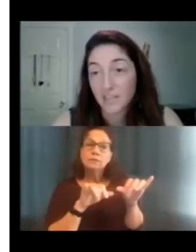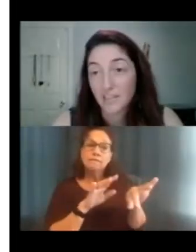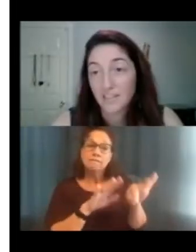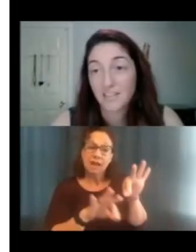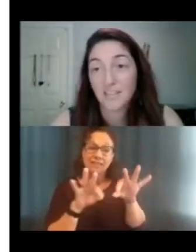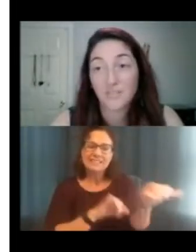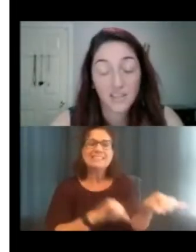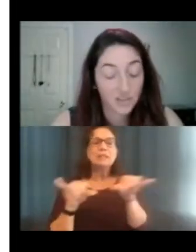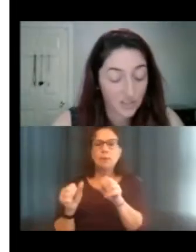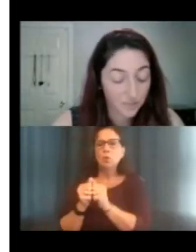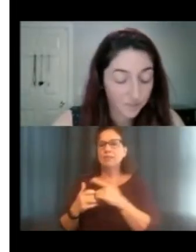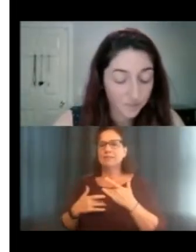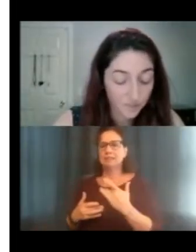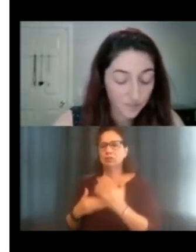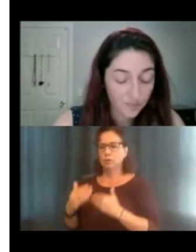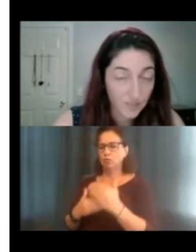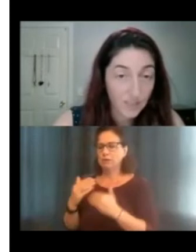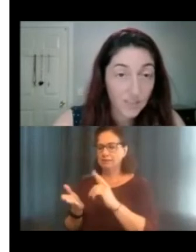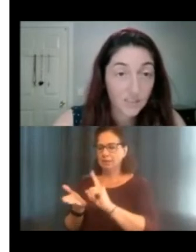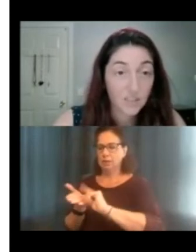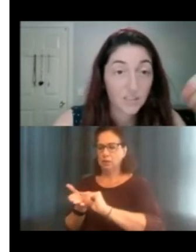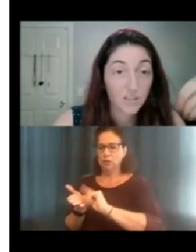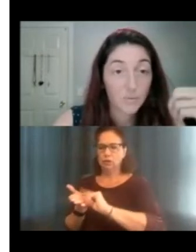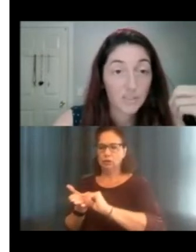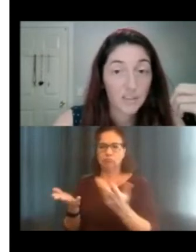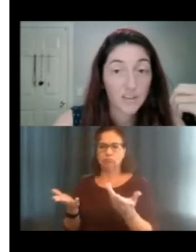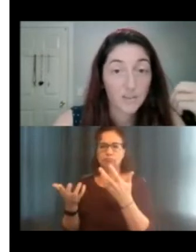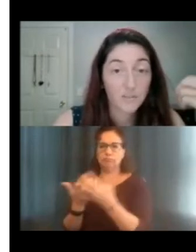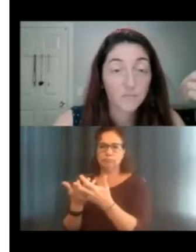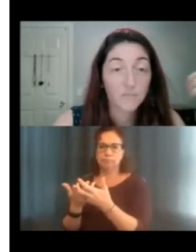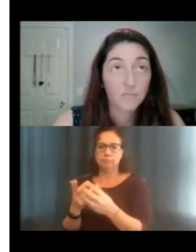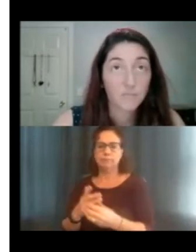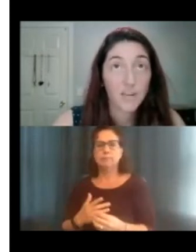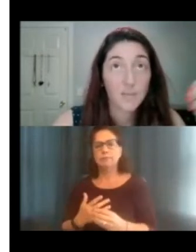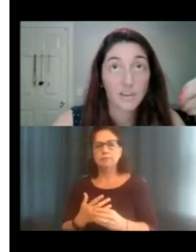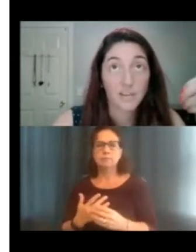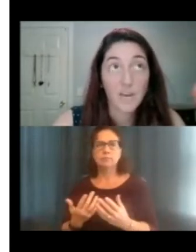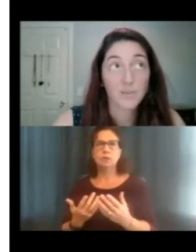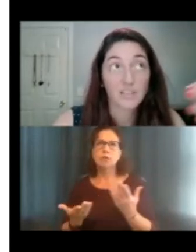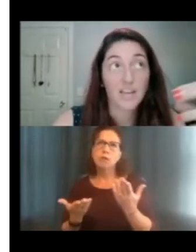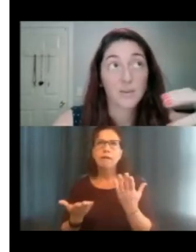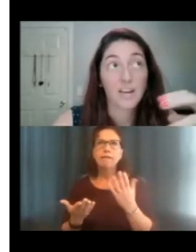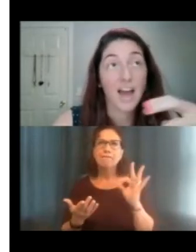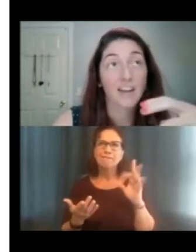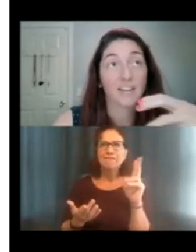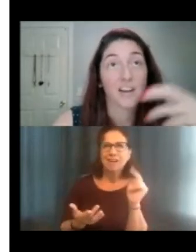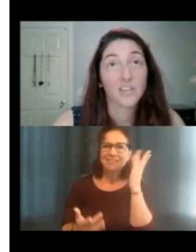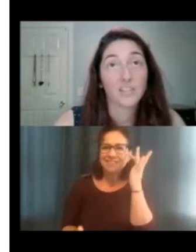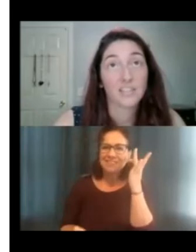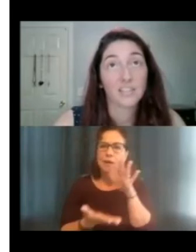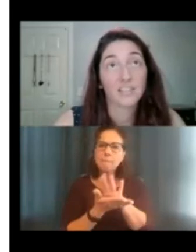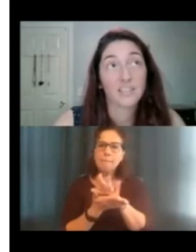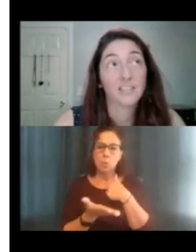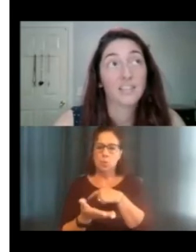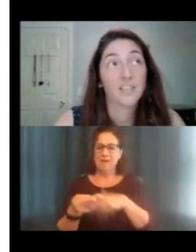sensory processing sensitivity literature. So what was kind of fun about the paper is that we added